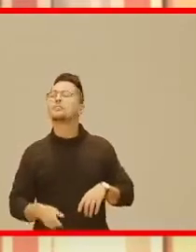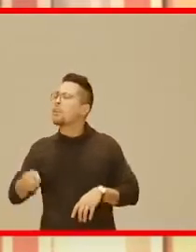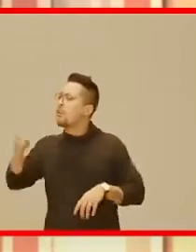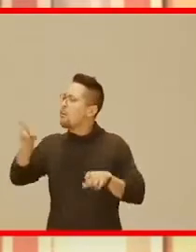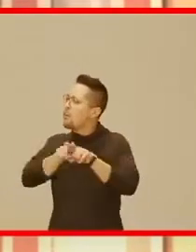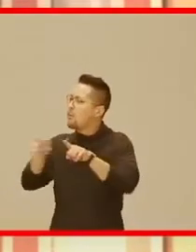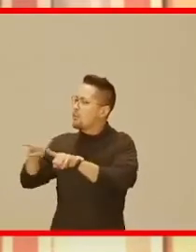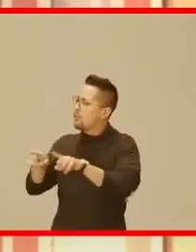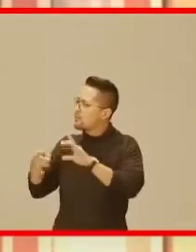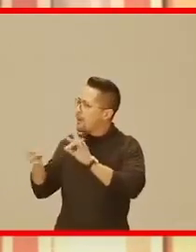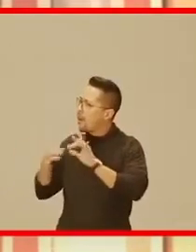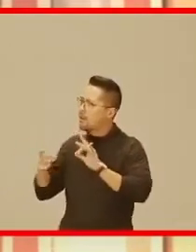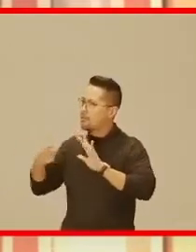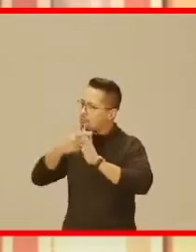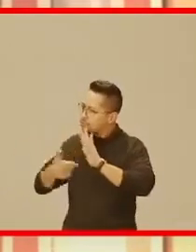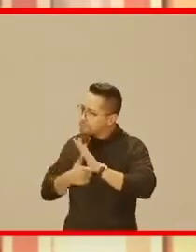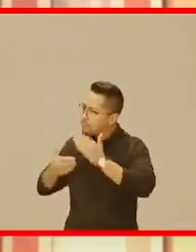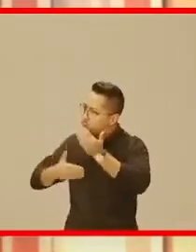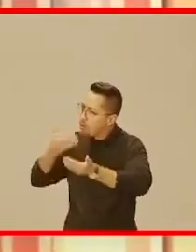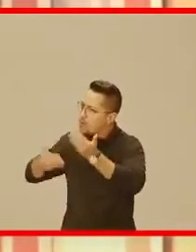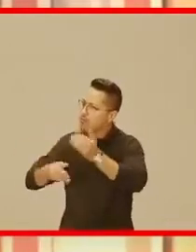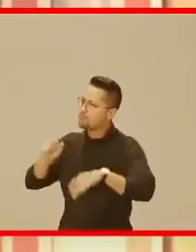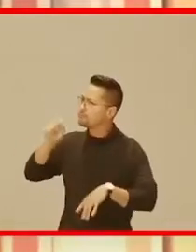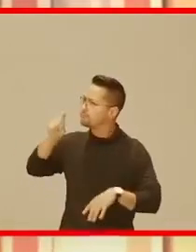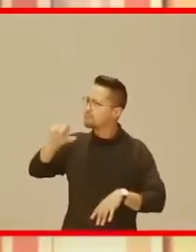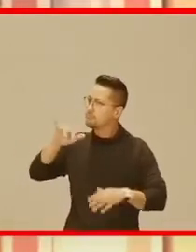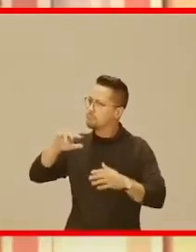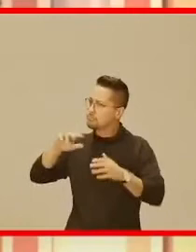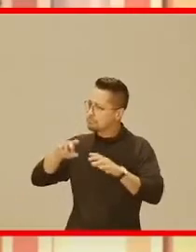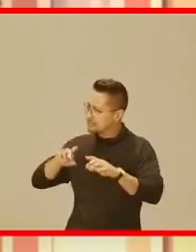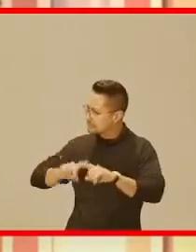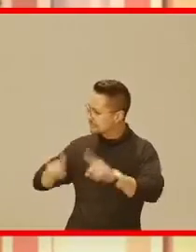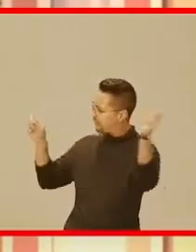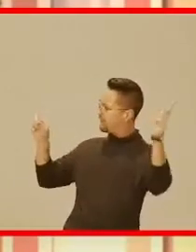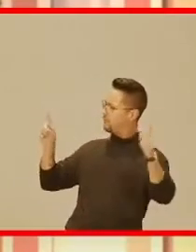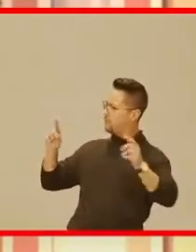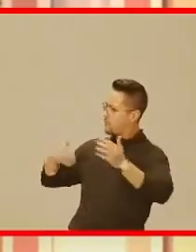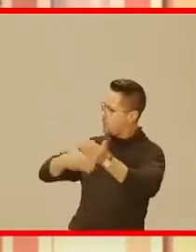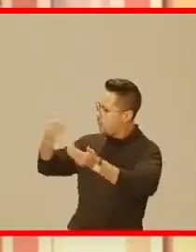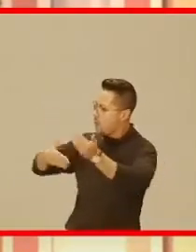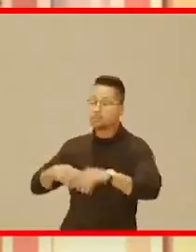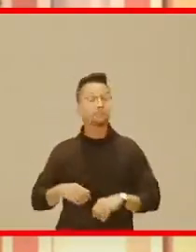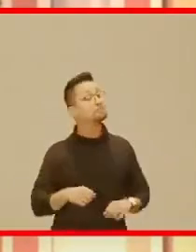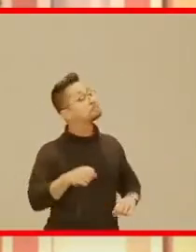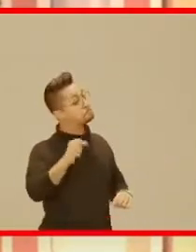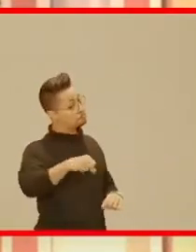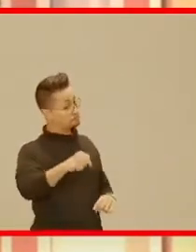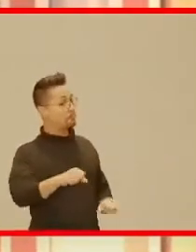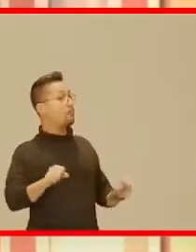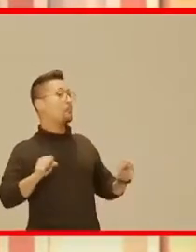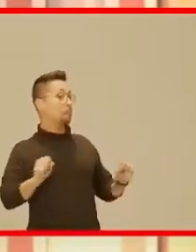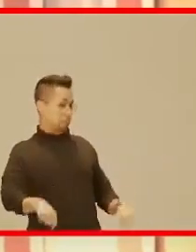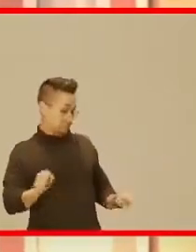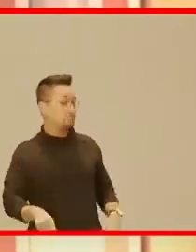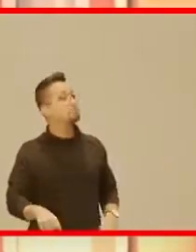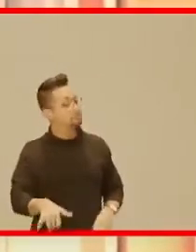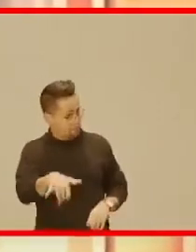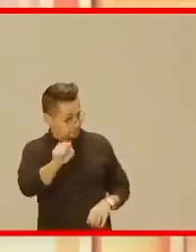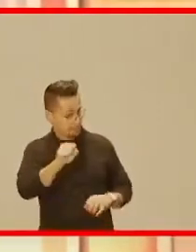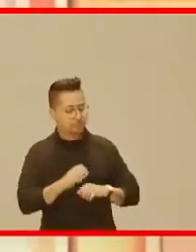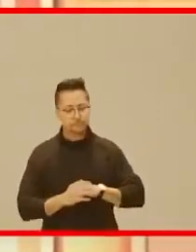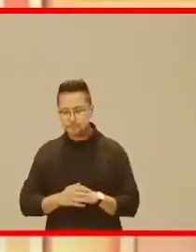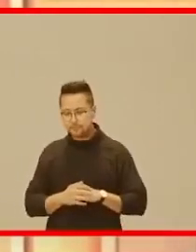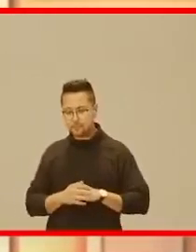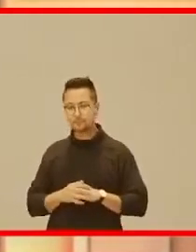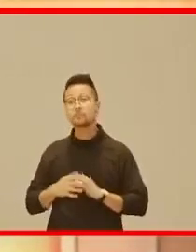the legislative process. Is that a different type of advocacy? It can be. So if